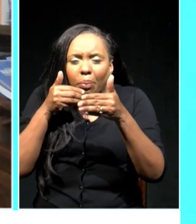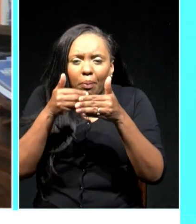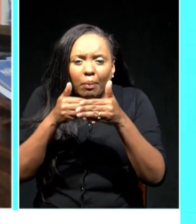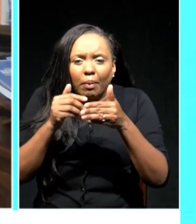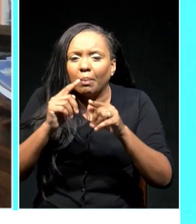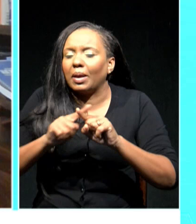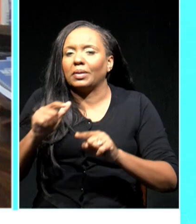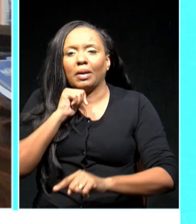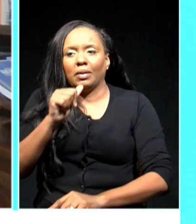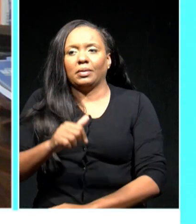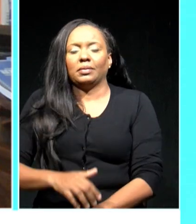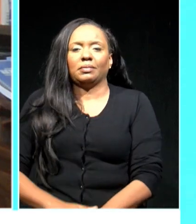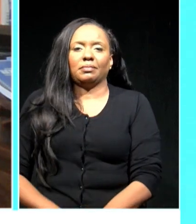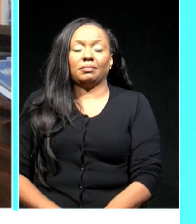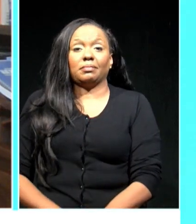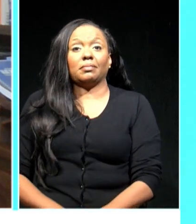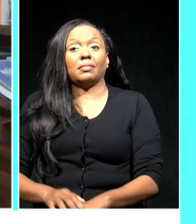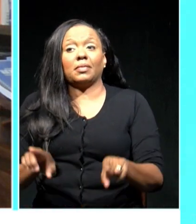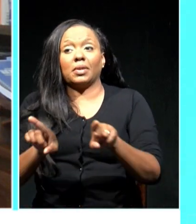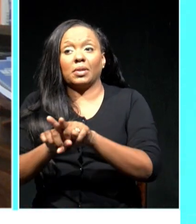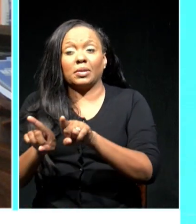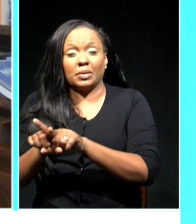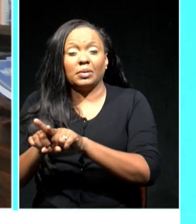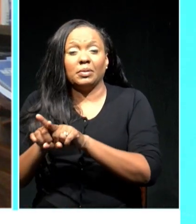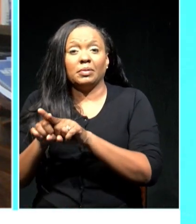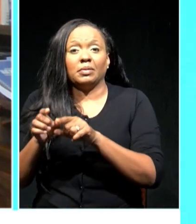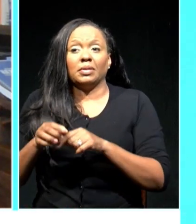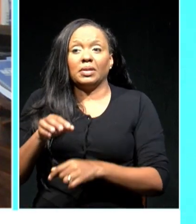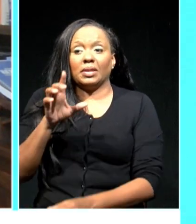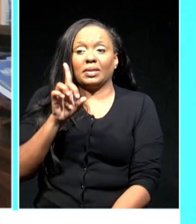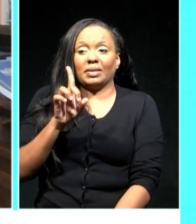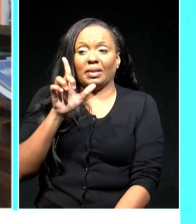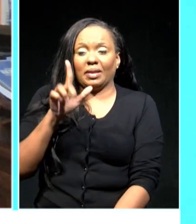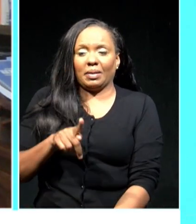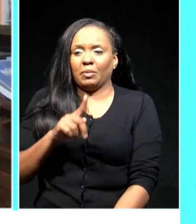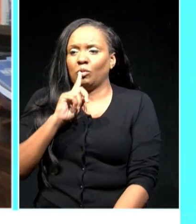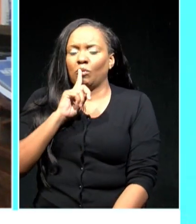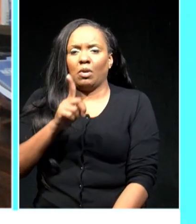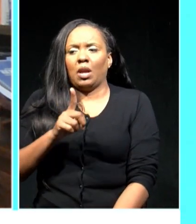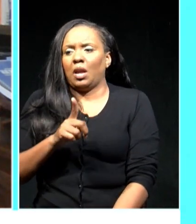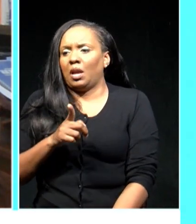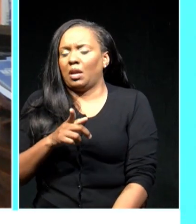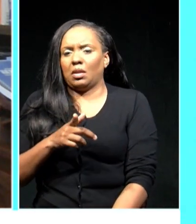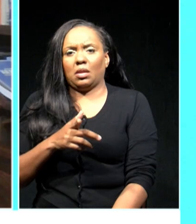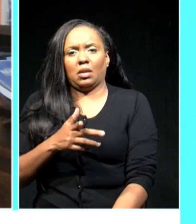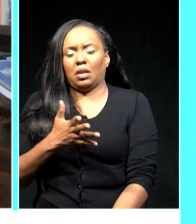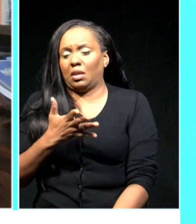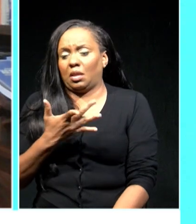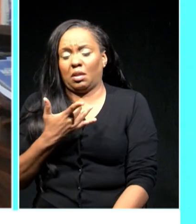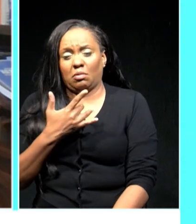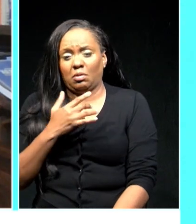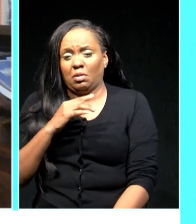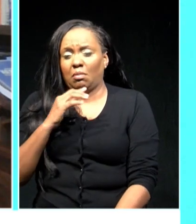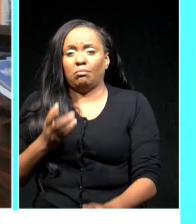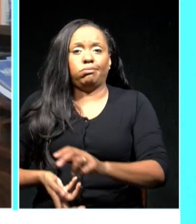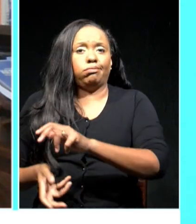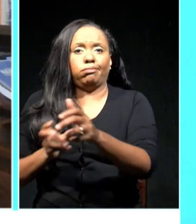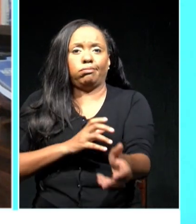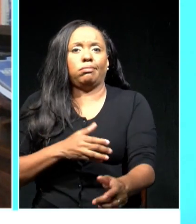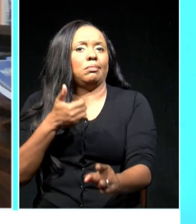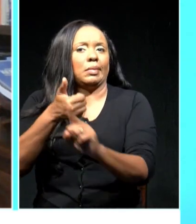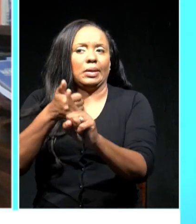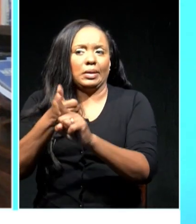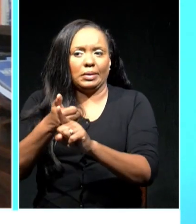I think, quite frankly, the way in which the DLP managed to shoot themselves in the feet. To me, that's the highlight of this